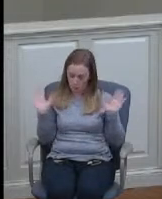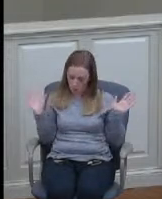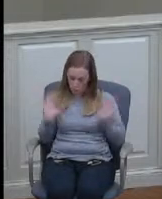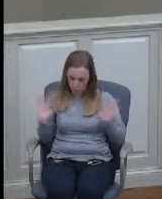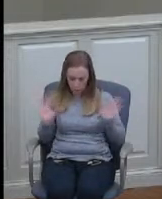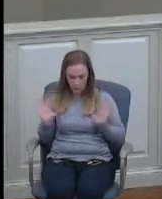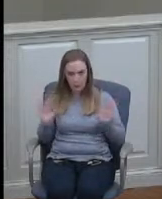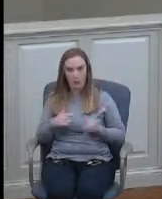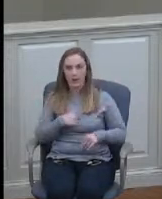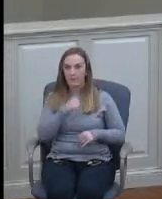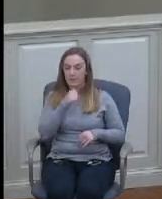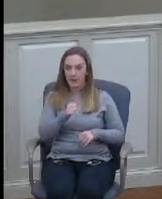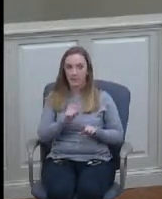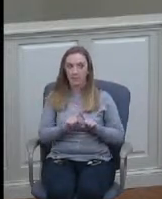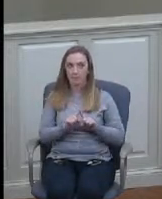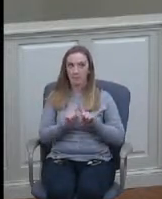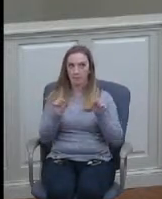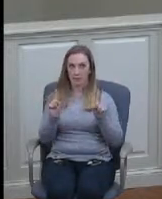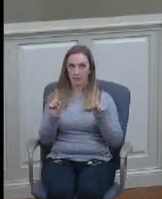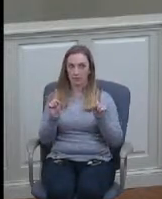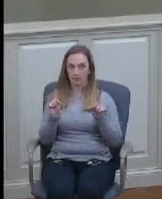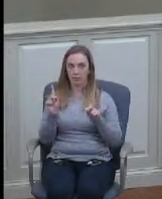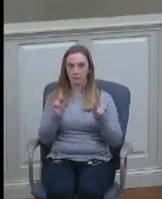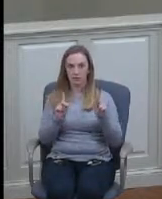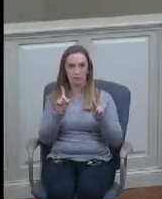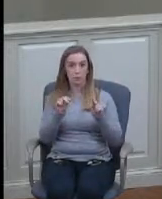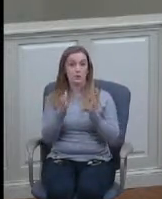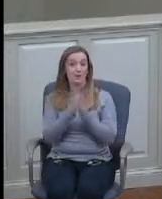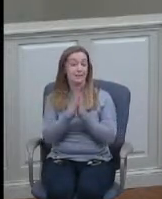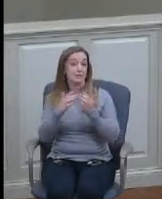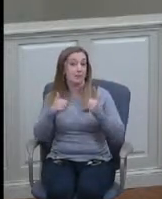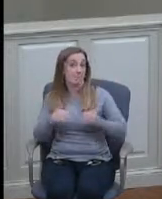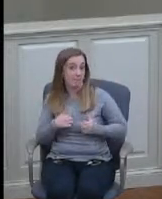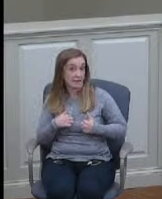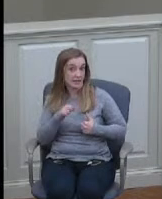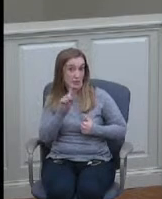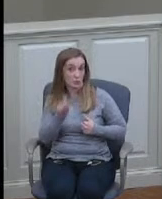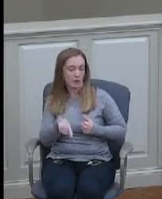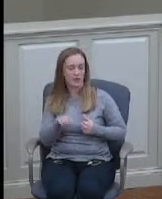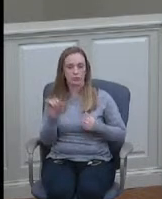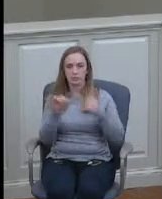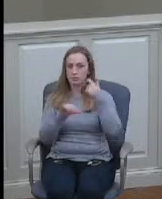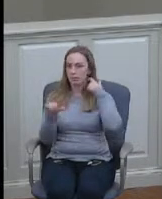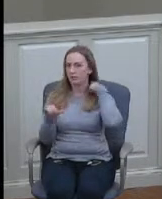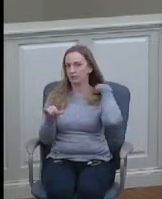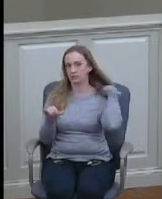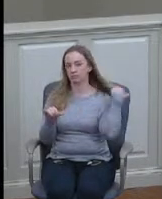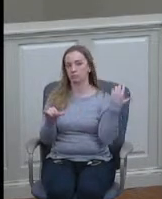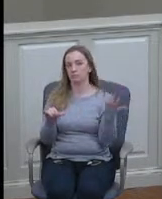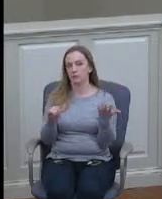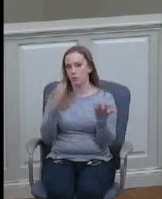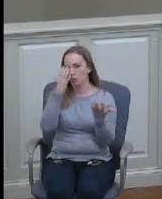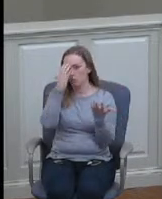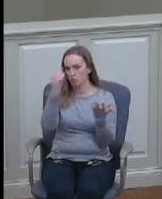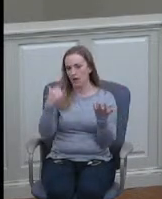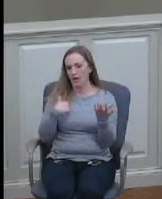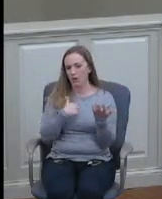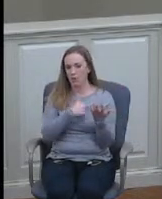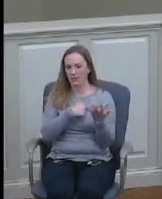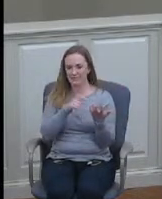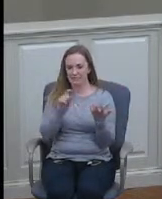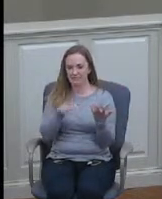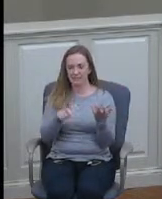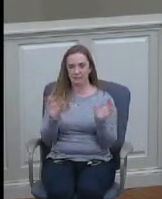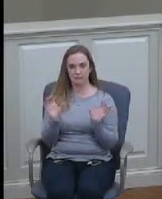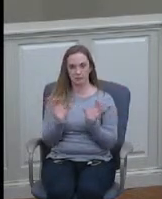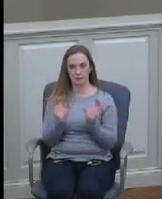from the truth. But people do ask me these questions, such as, why do we need to be a certified Main Street program?